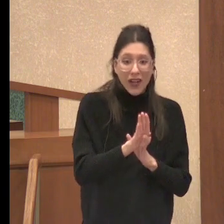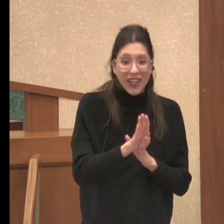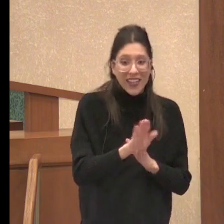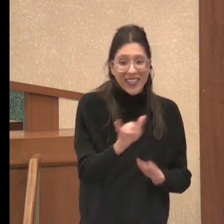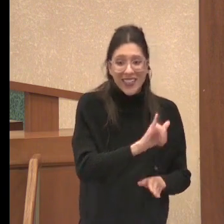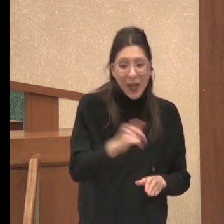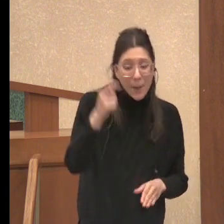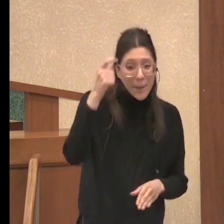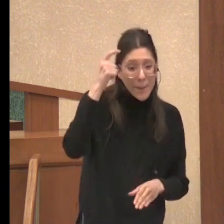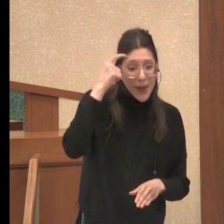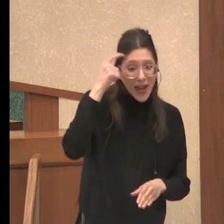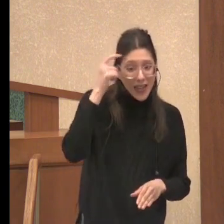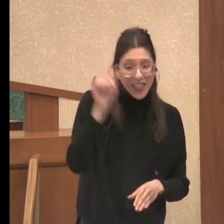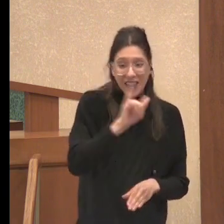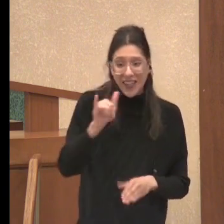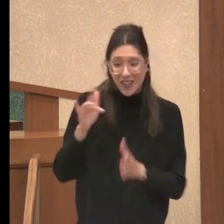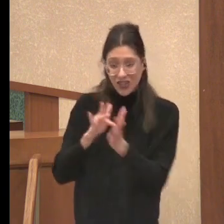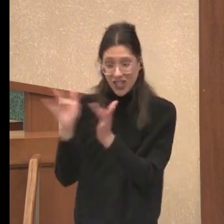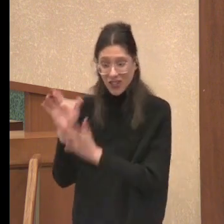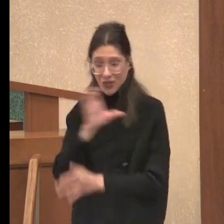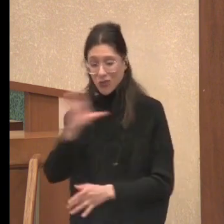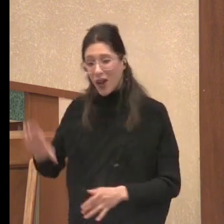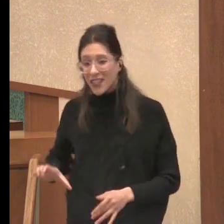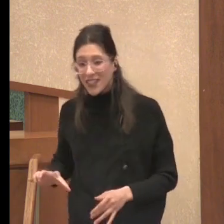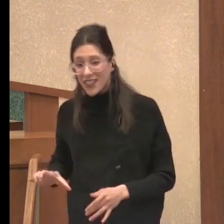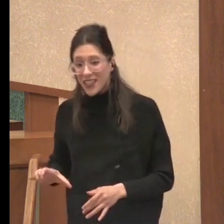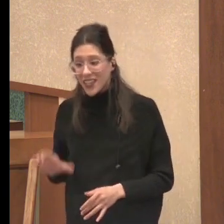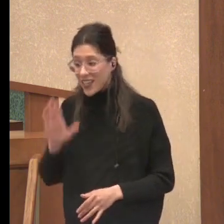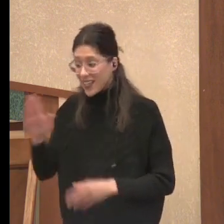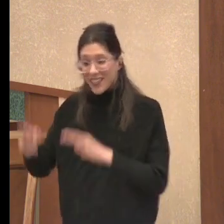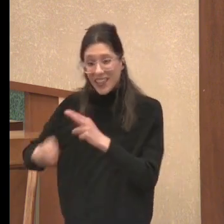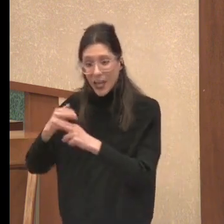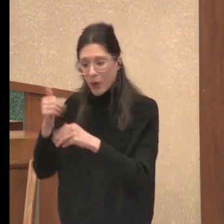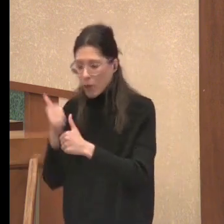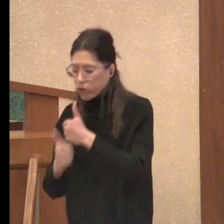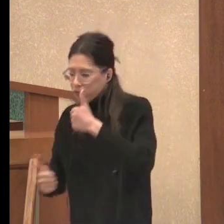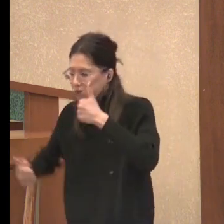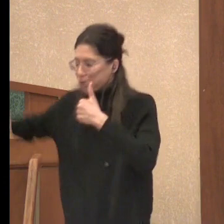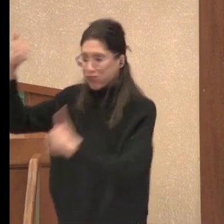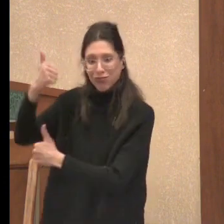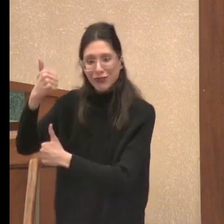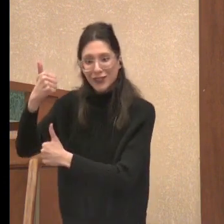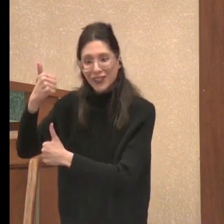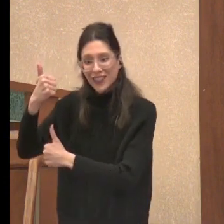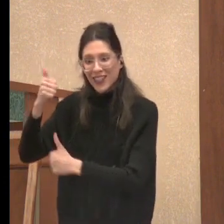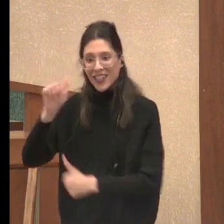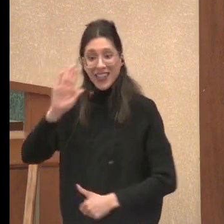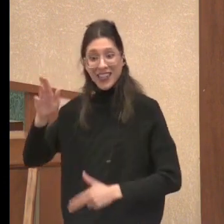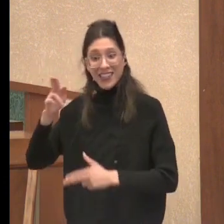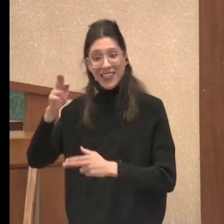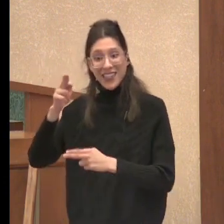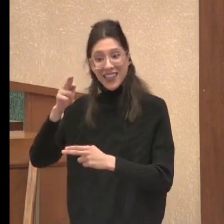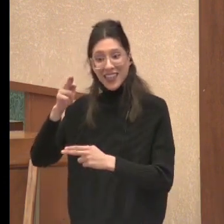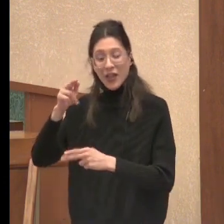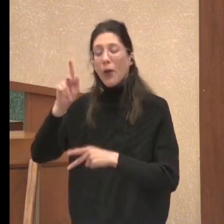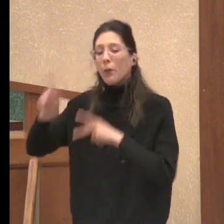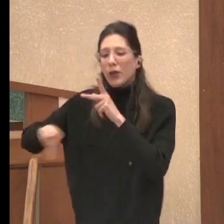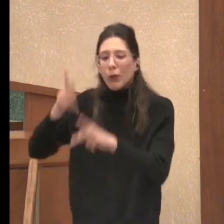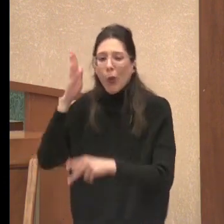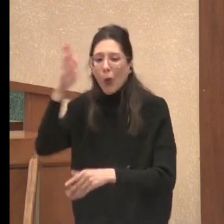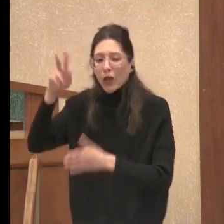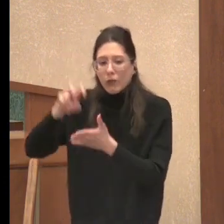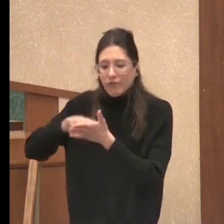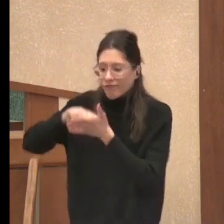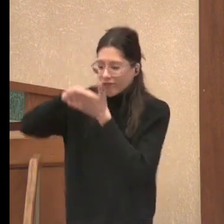of Jesus Christ, whose name is above every name, the name at which every knee should bend